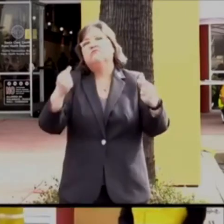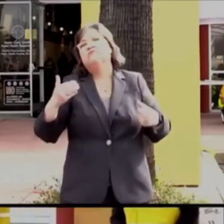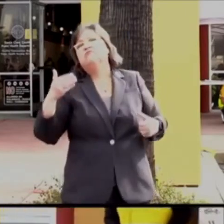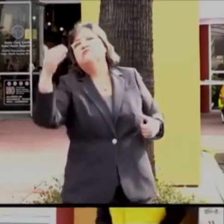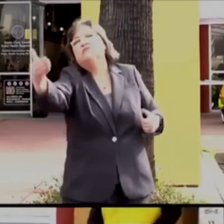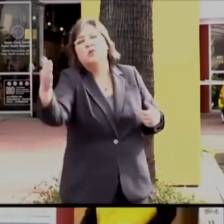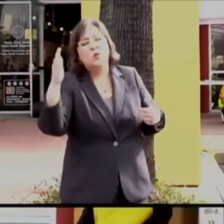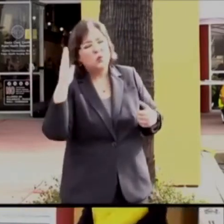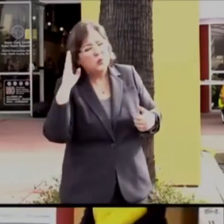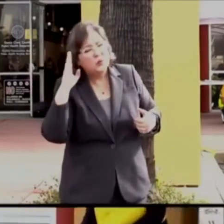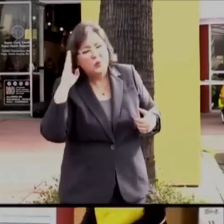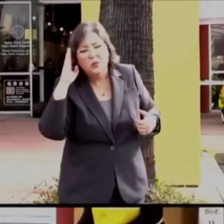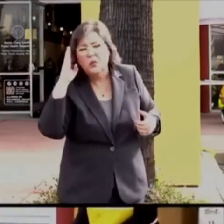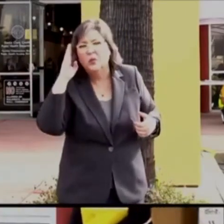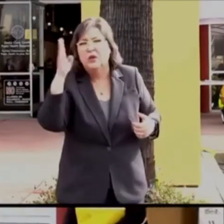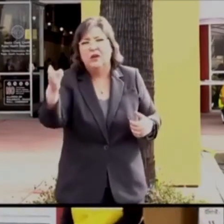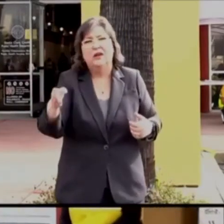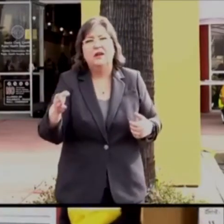much.